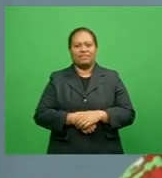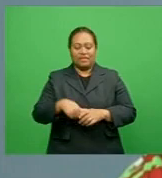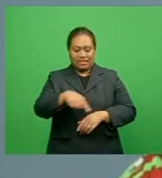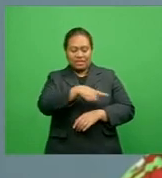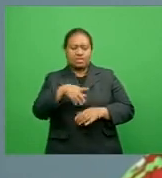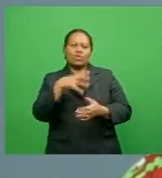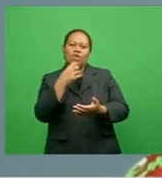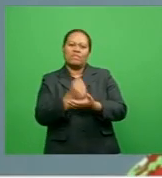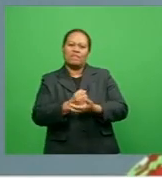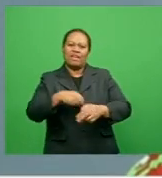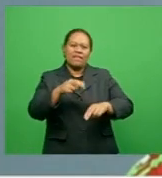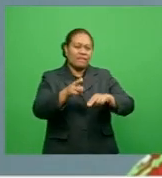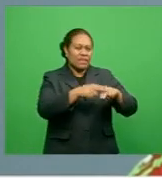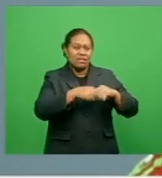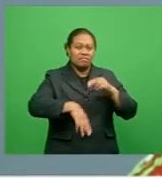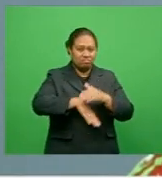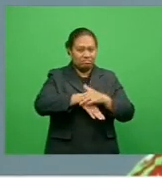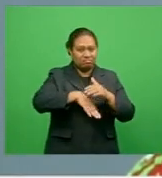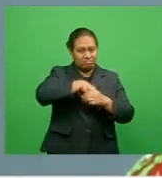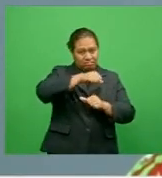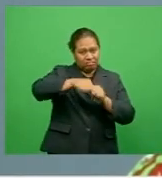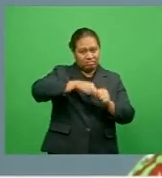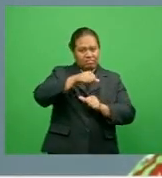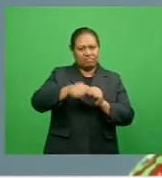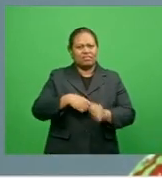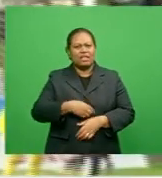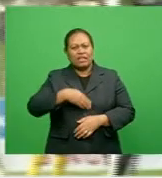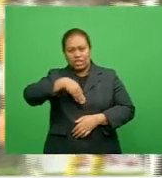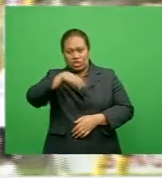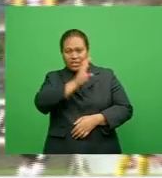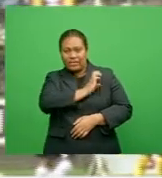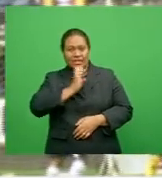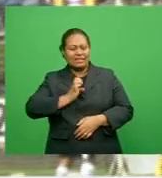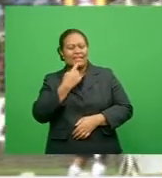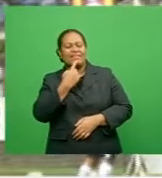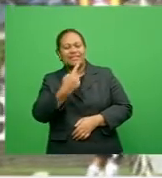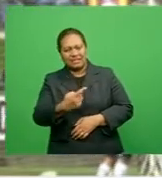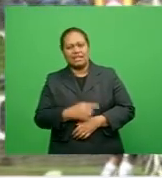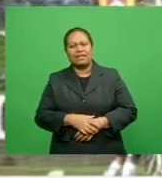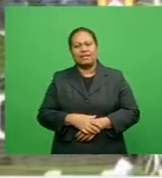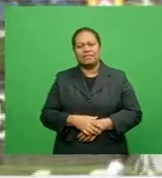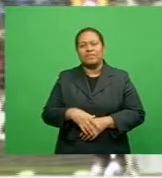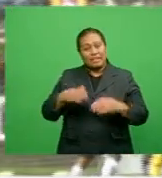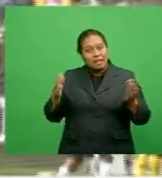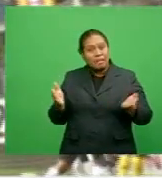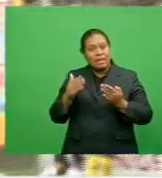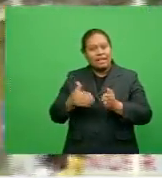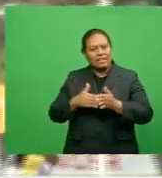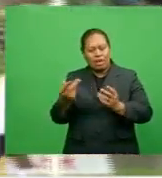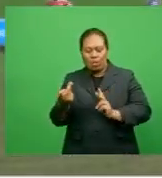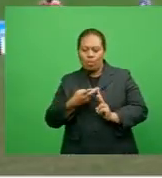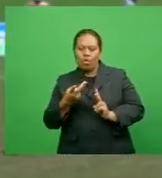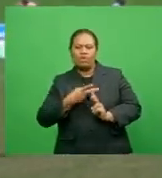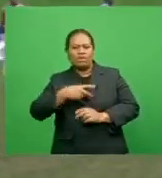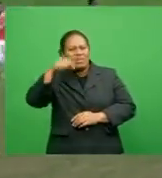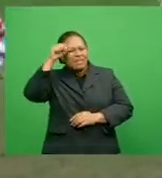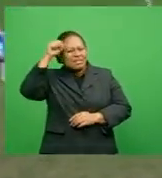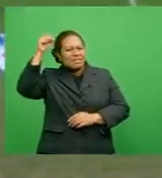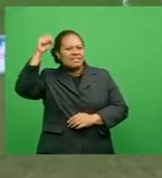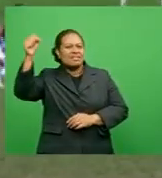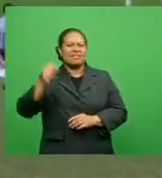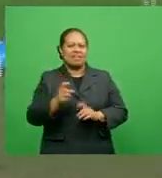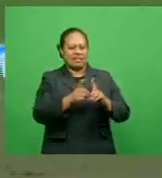was confirmed by Fiji Football Association Chief Executive Mohammed Yusuf, who said the players are both from the Premier and